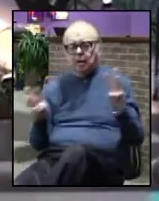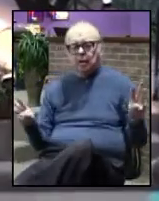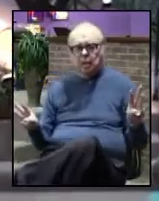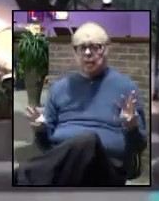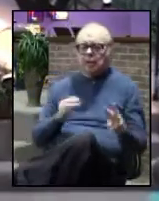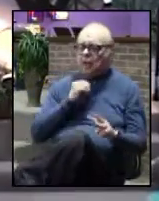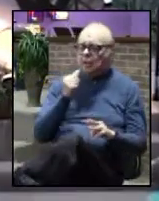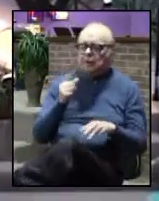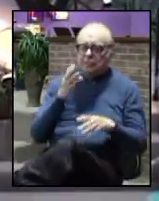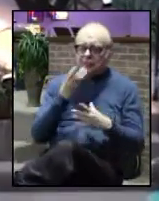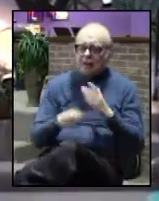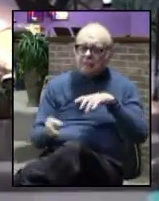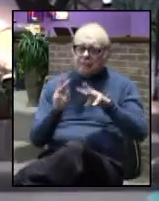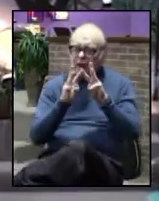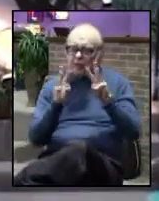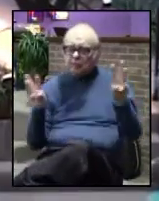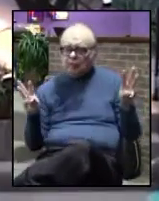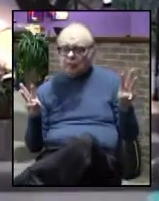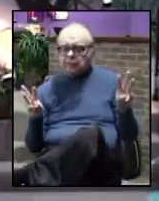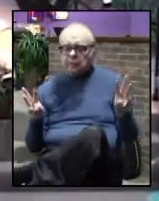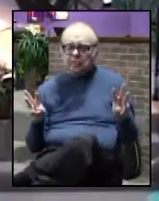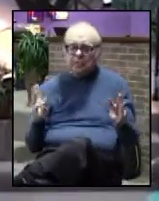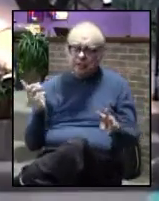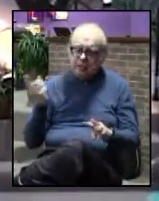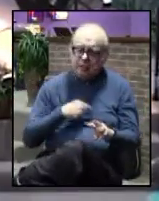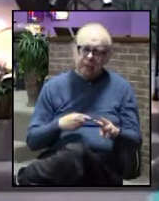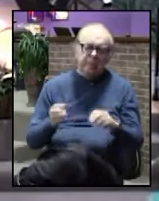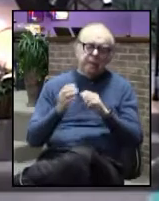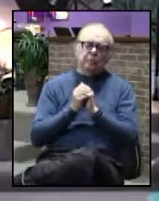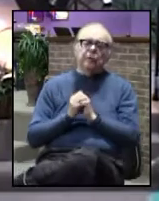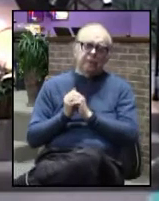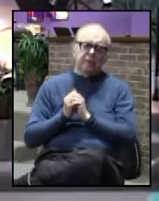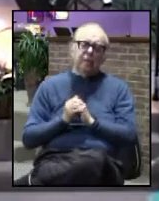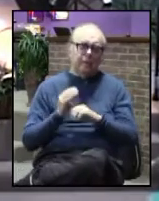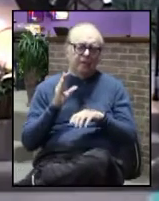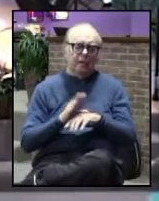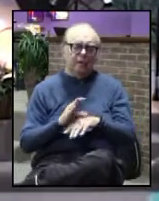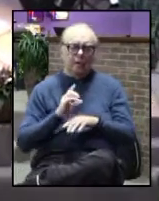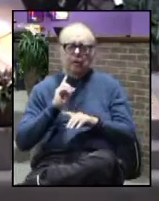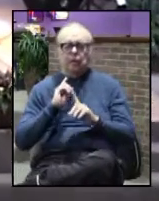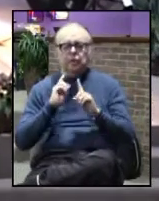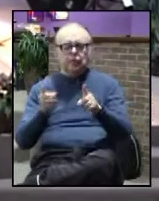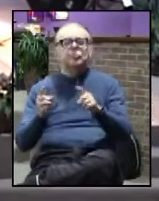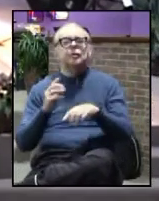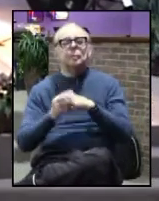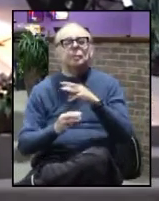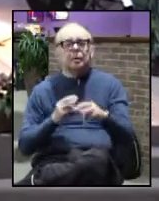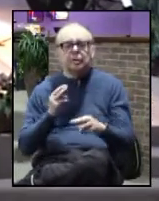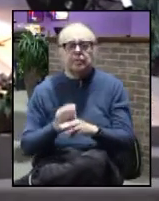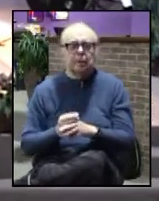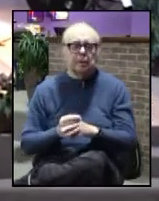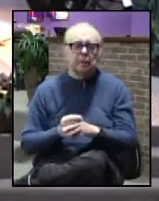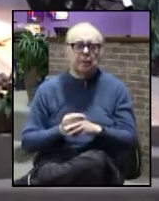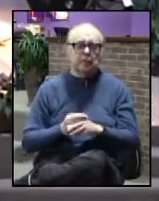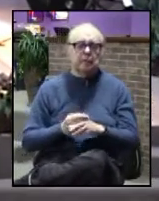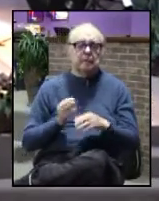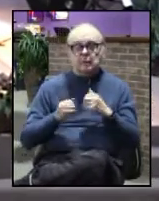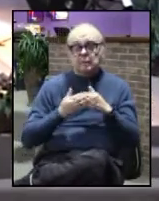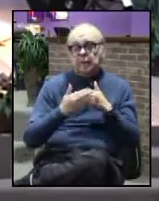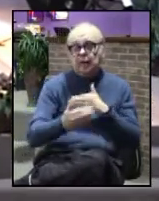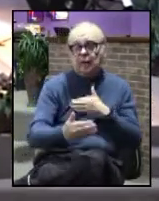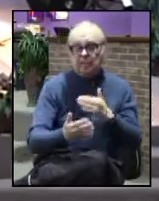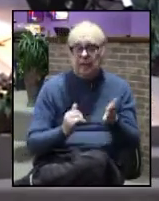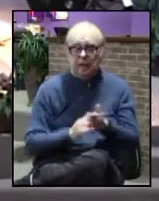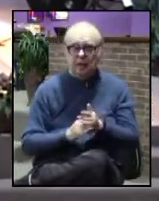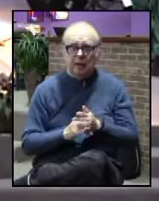Church is outside the walls. We come here to worship. The church goes to the world and beyond.